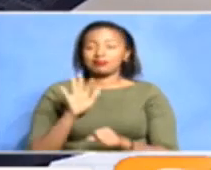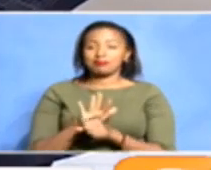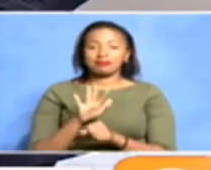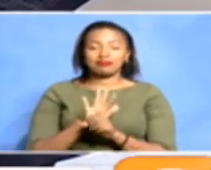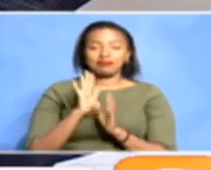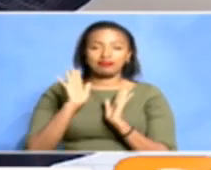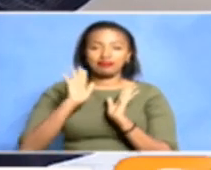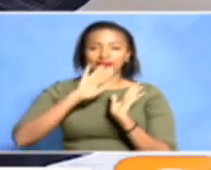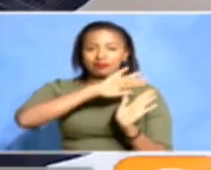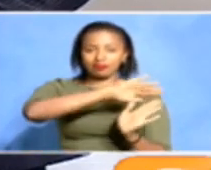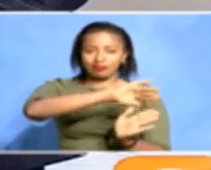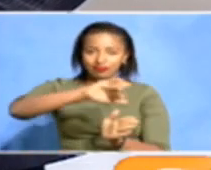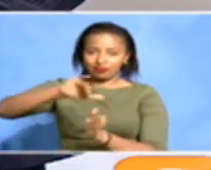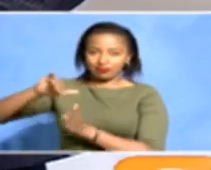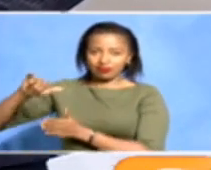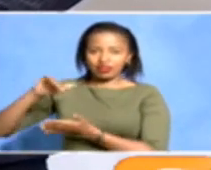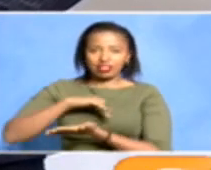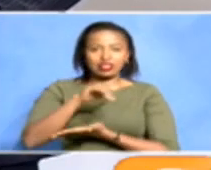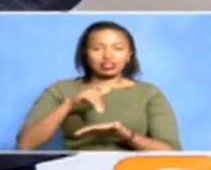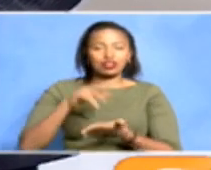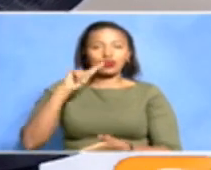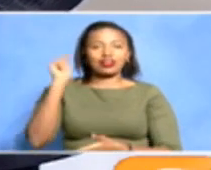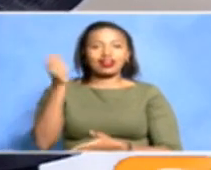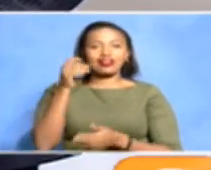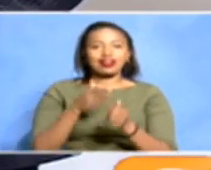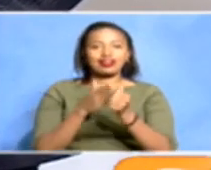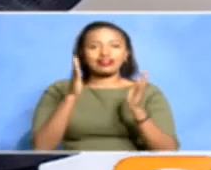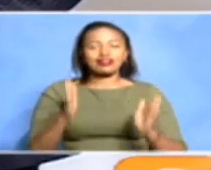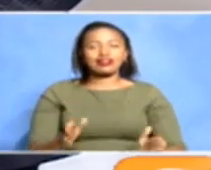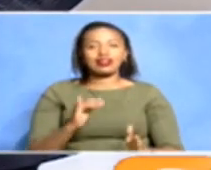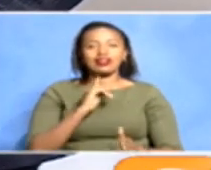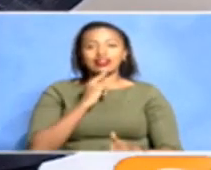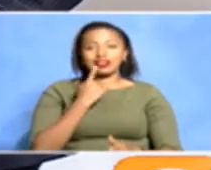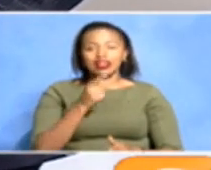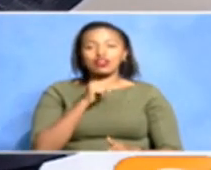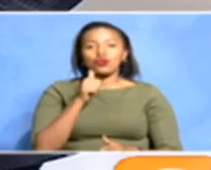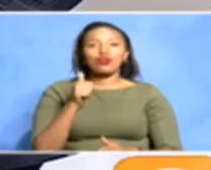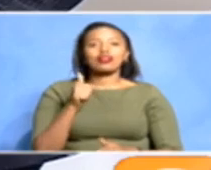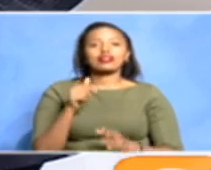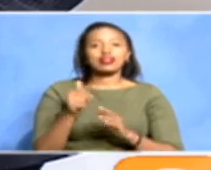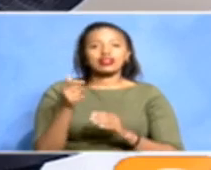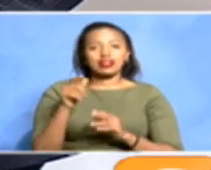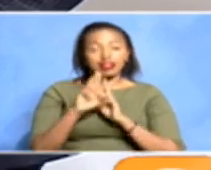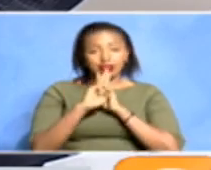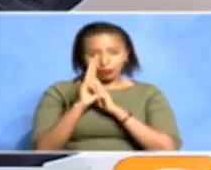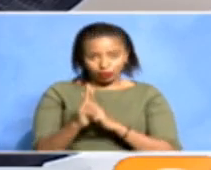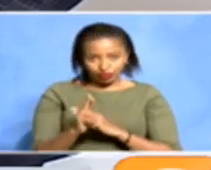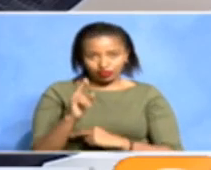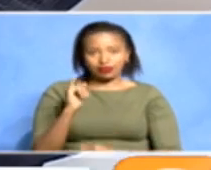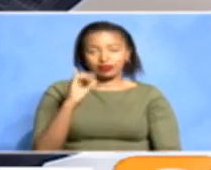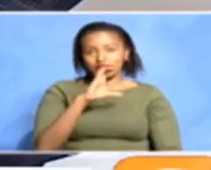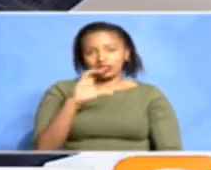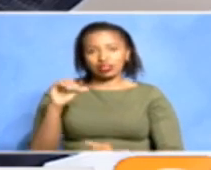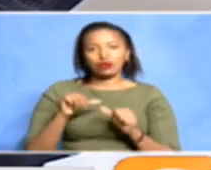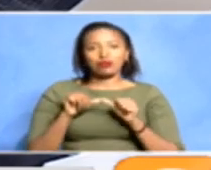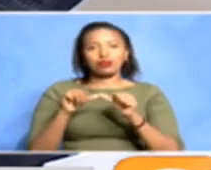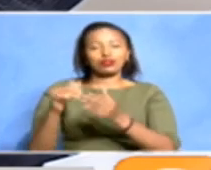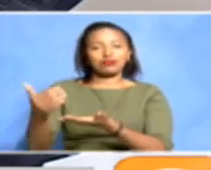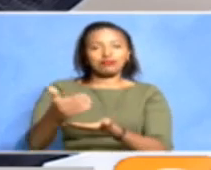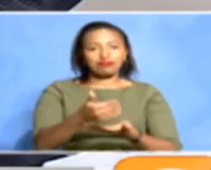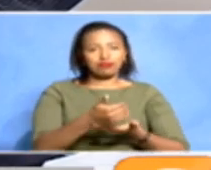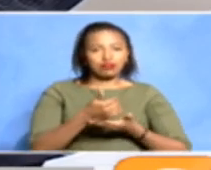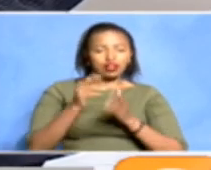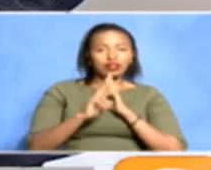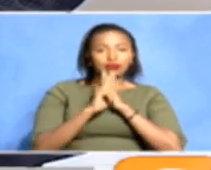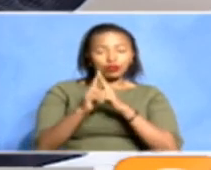Section of Central Kenya leaders say not even reports that the ICC is still gathering information on the Hague